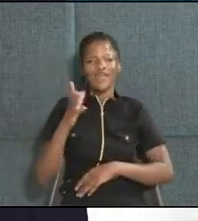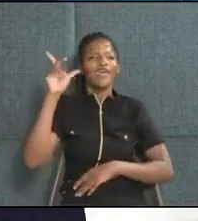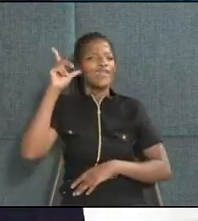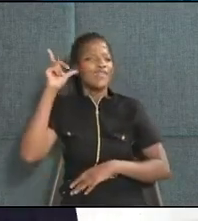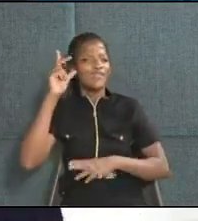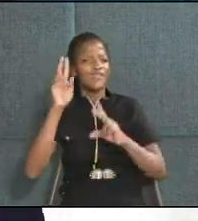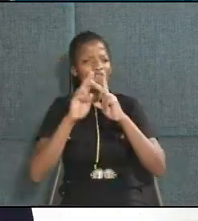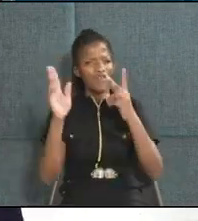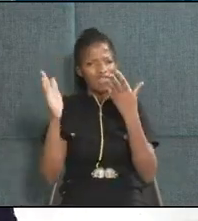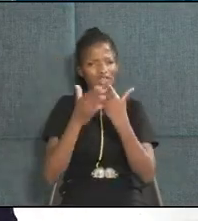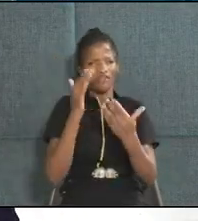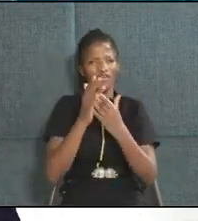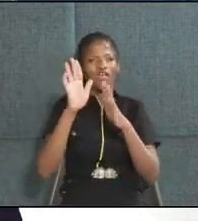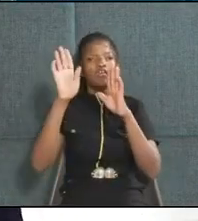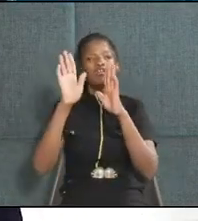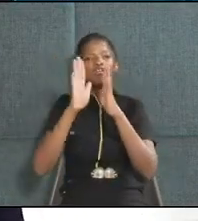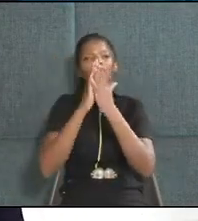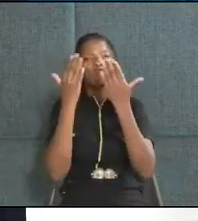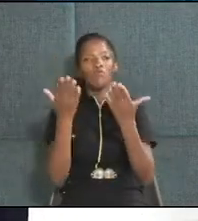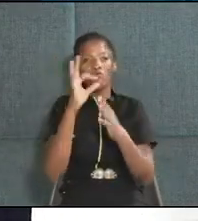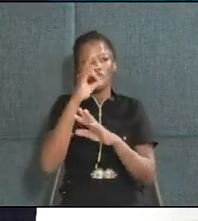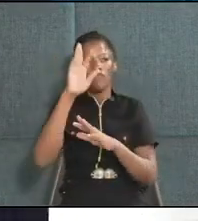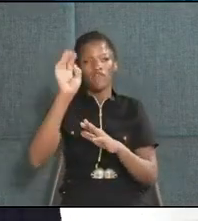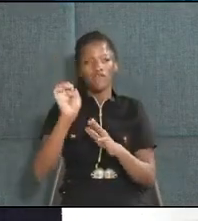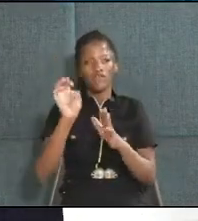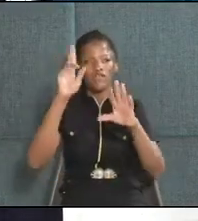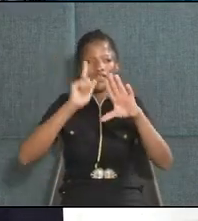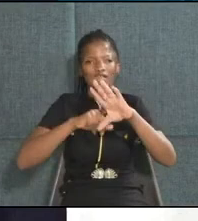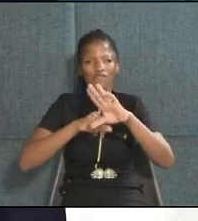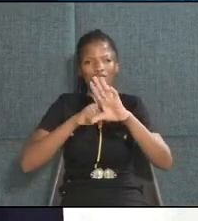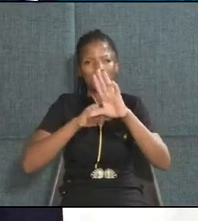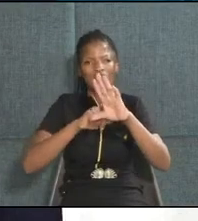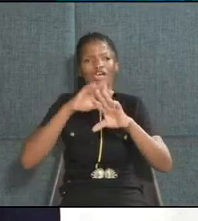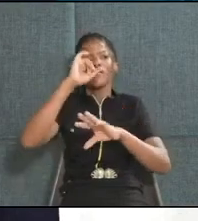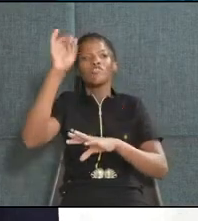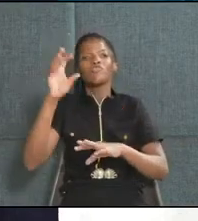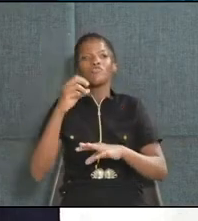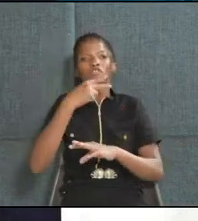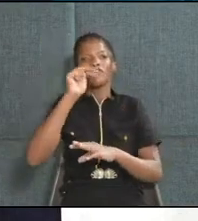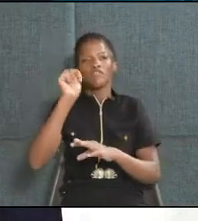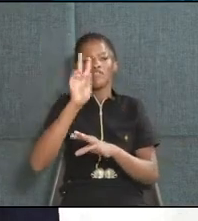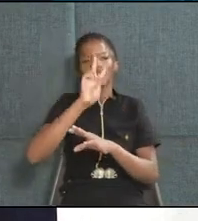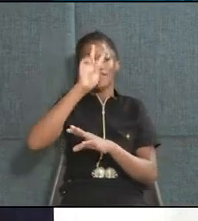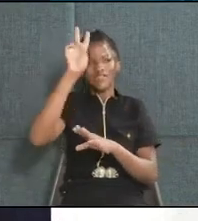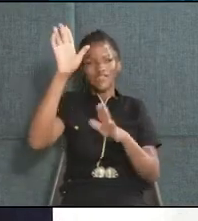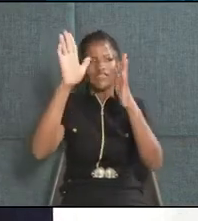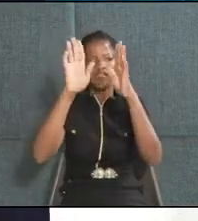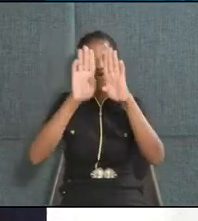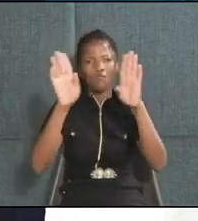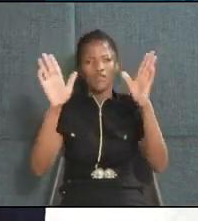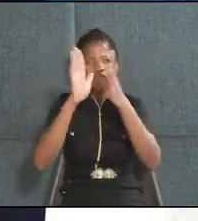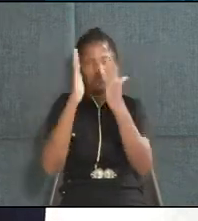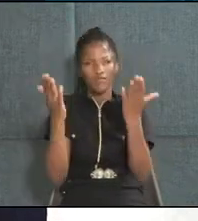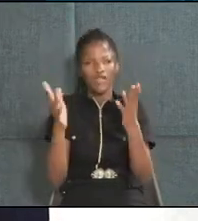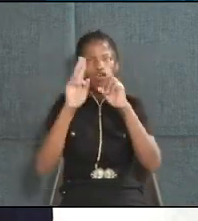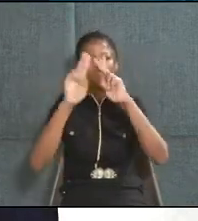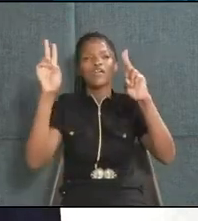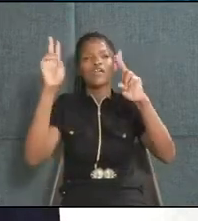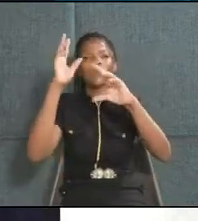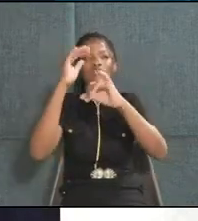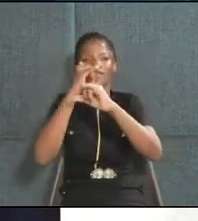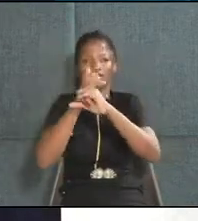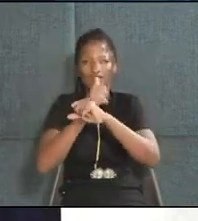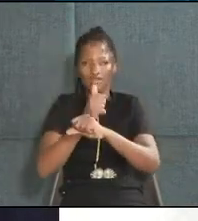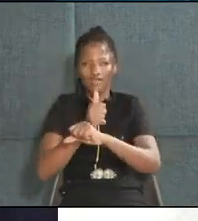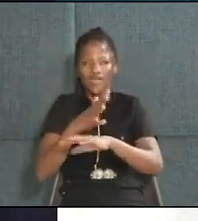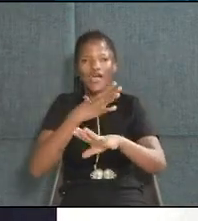carefully. In the book of Revelation, we are told of a time when John saw Jesus opening a seal. Inside the seal was an altar, and under